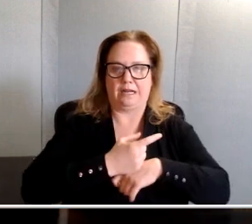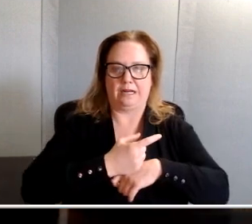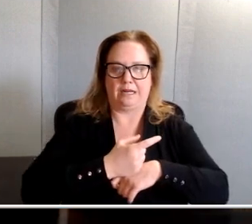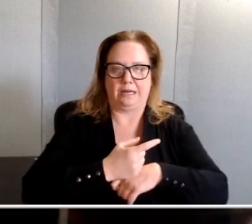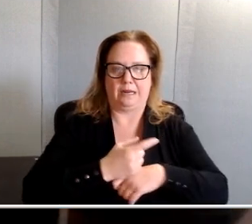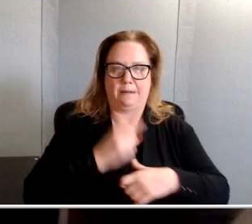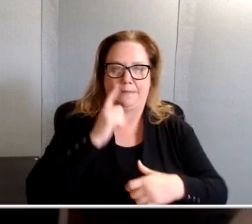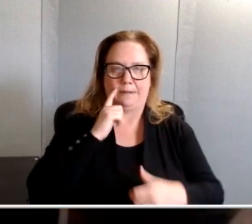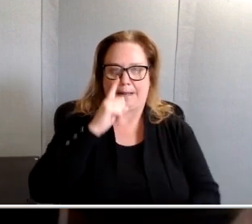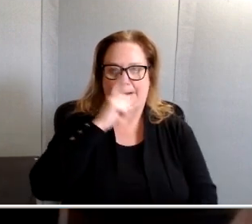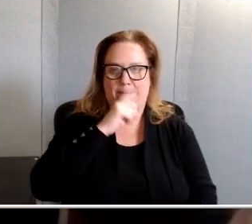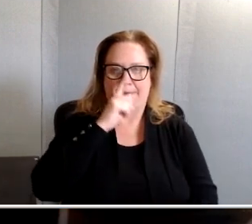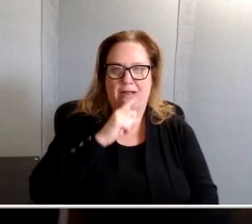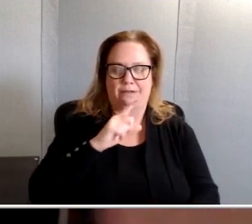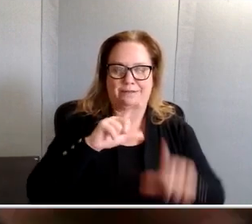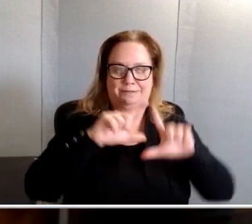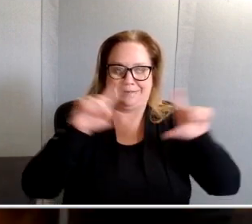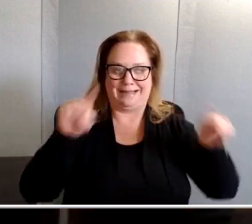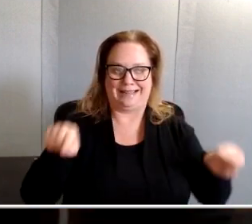mouse pad